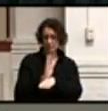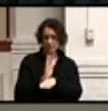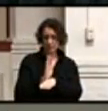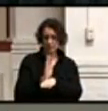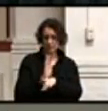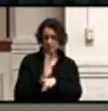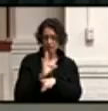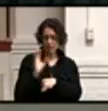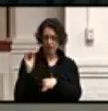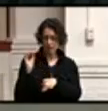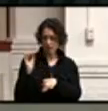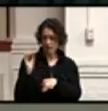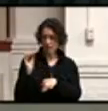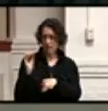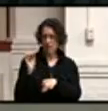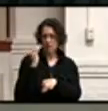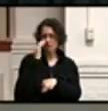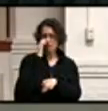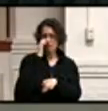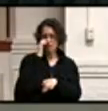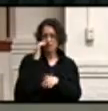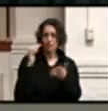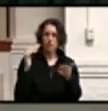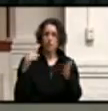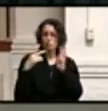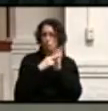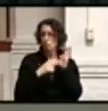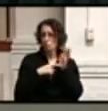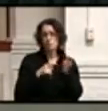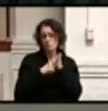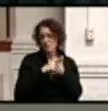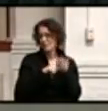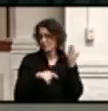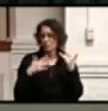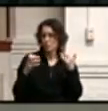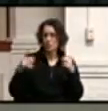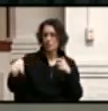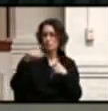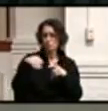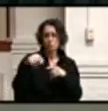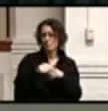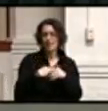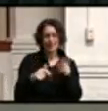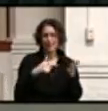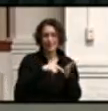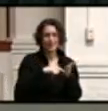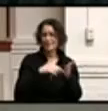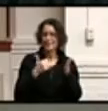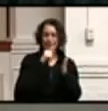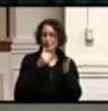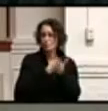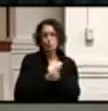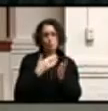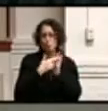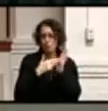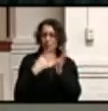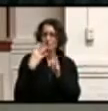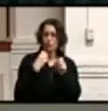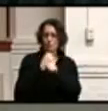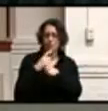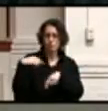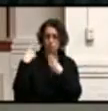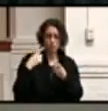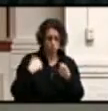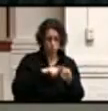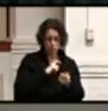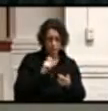for people to pay what the ordinance requires that's been in place now for 4 years. So do we need a motion? Yeah. We do? Yeah,